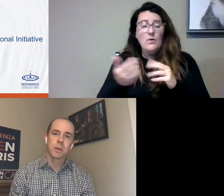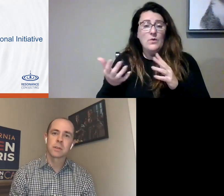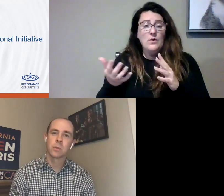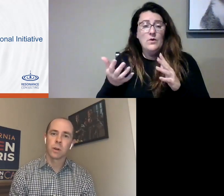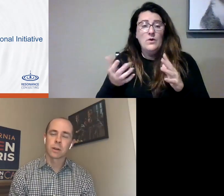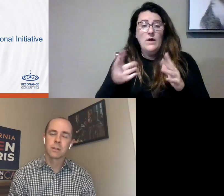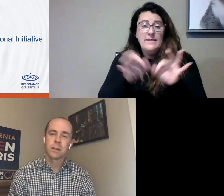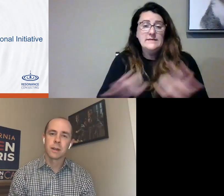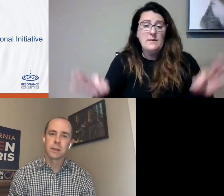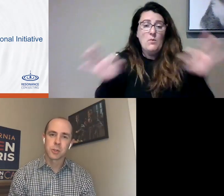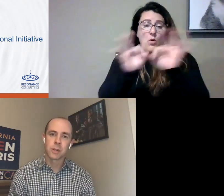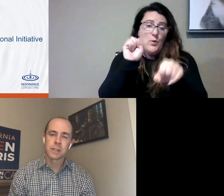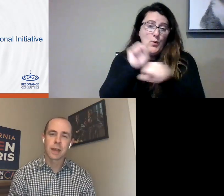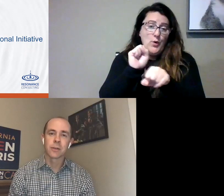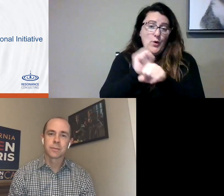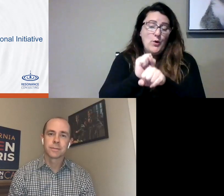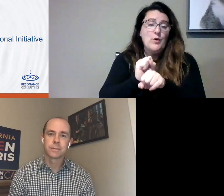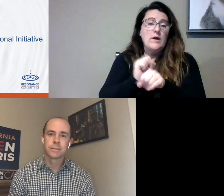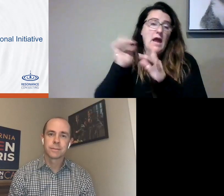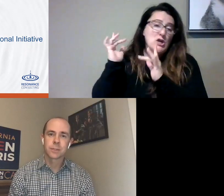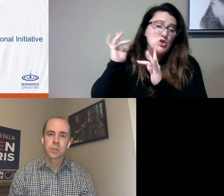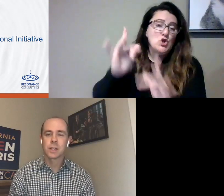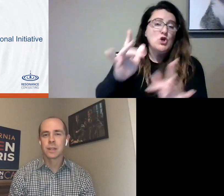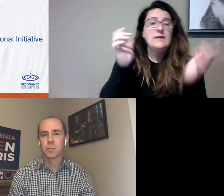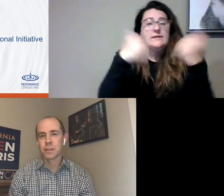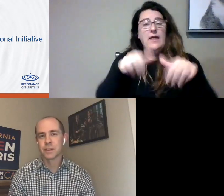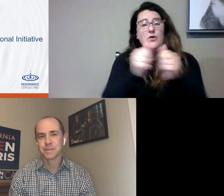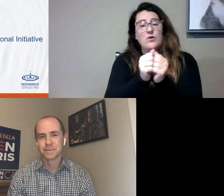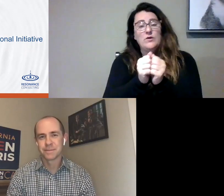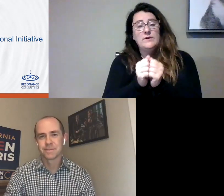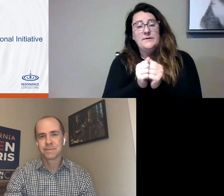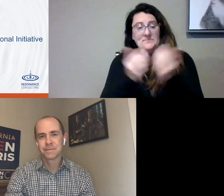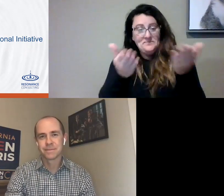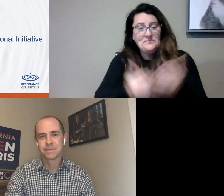this important work and journey together. Katrina and Preeti.